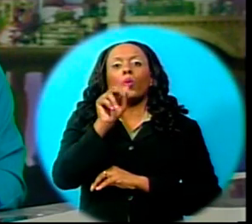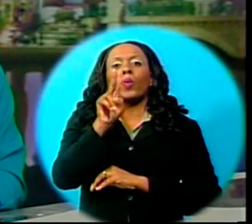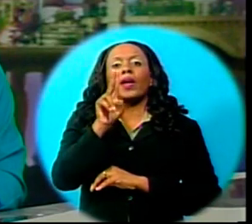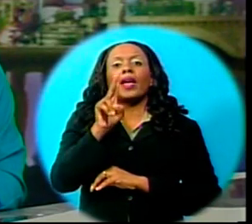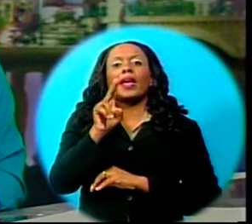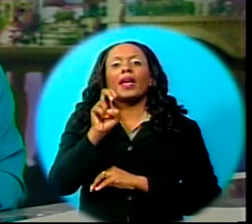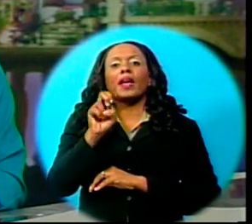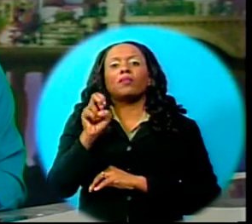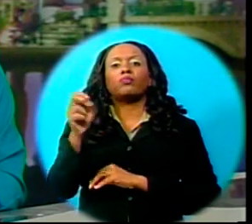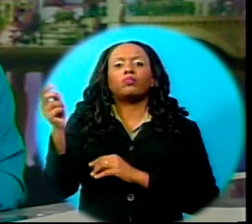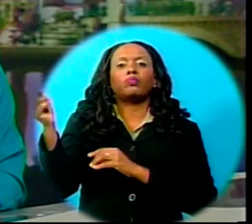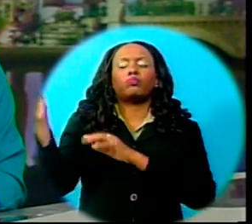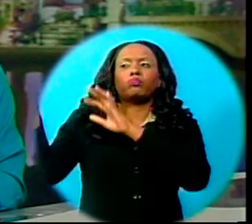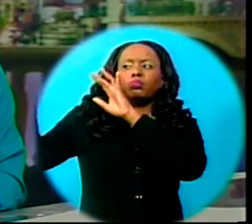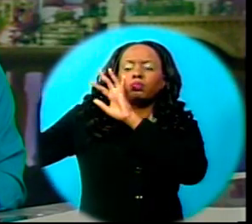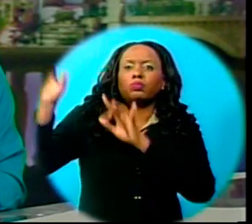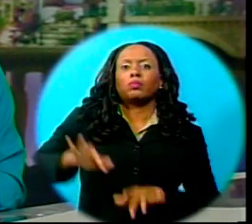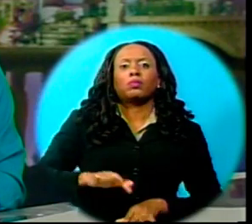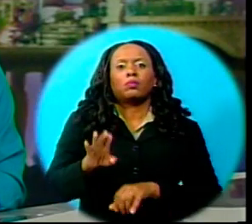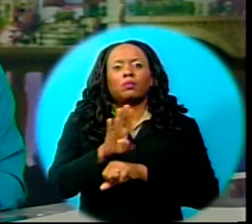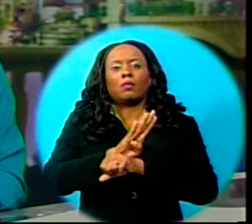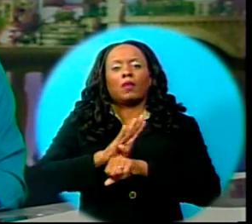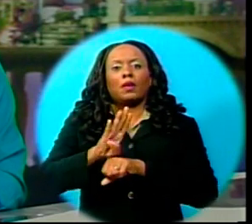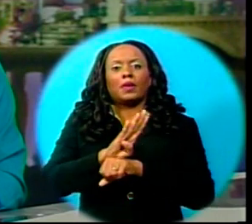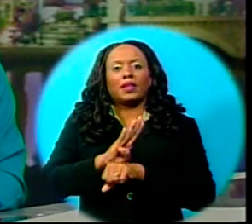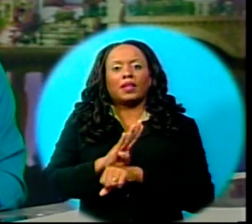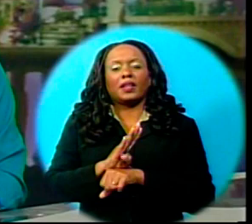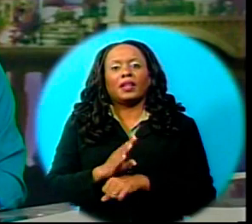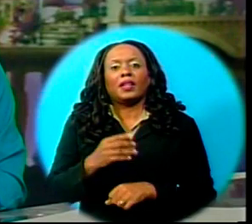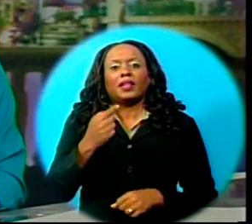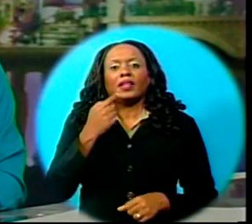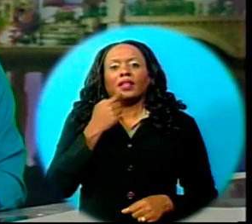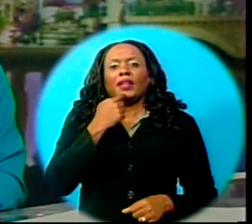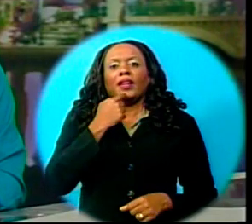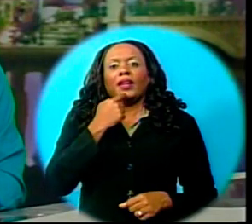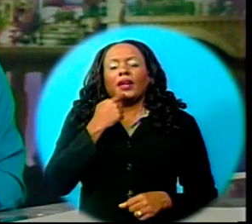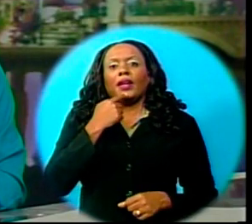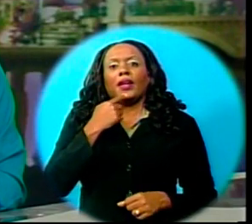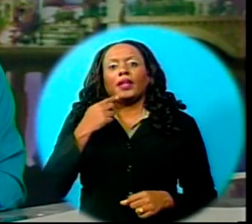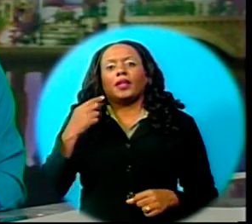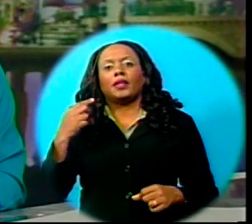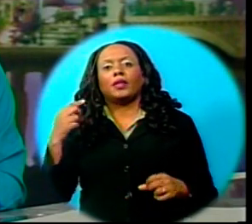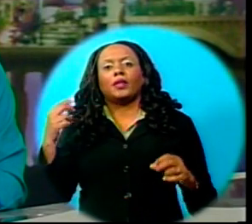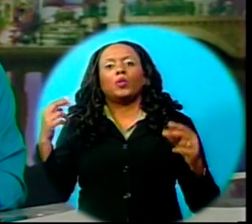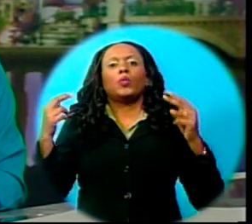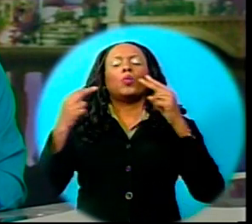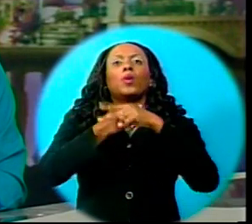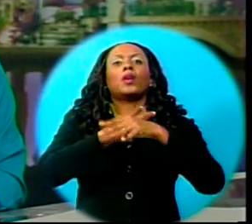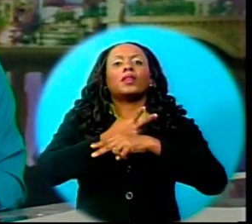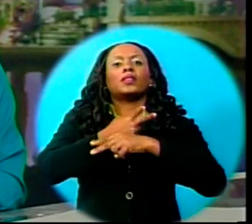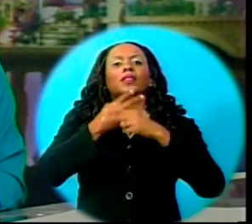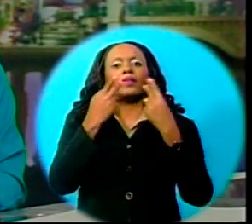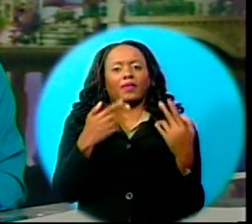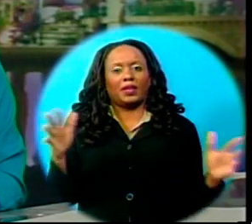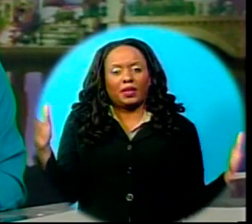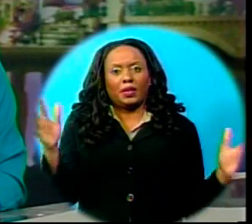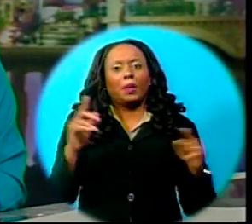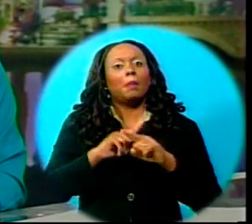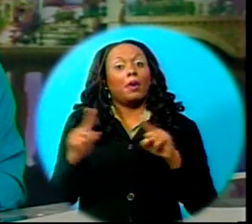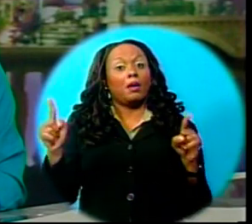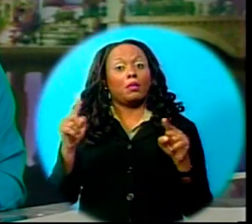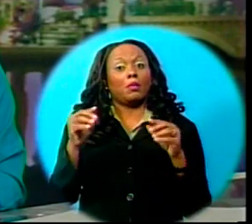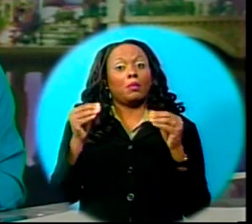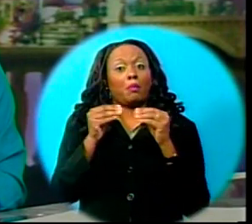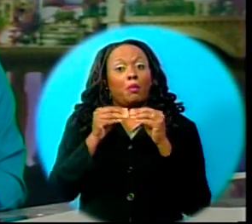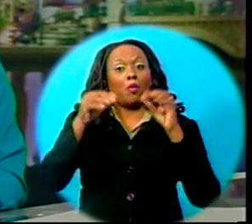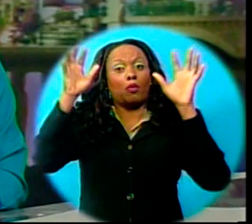is according to senior meteorologist Clem Williams, who says the worst of the weather appears to have passed, even though more showers could be